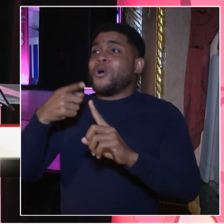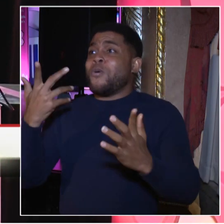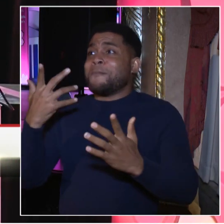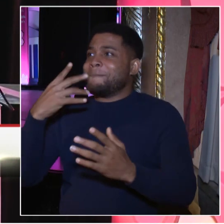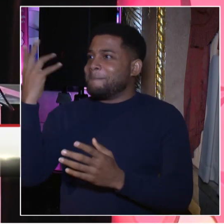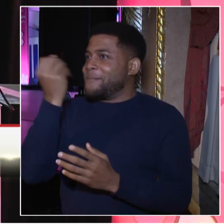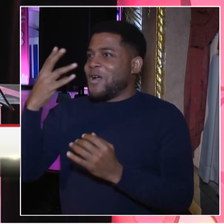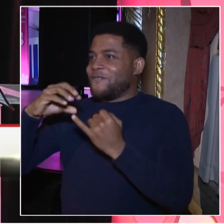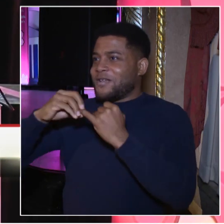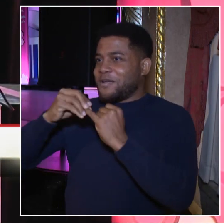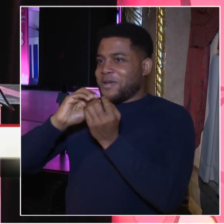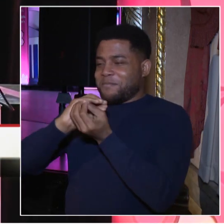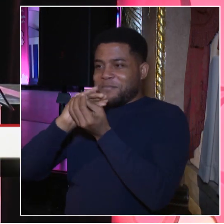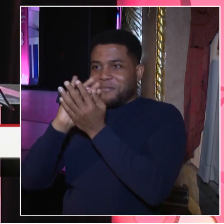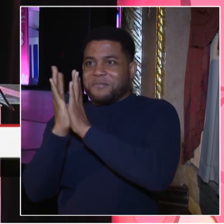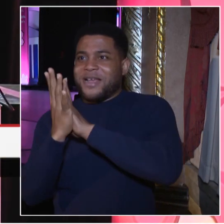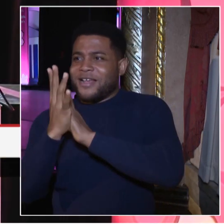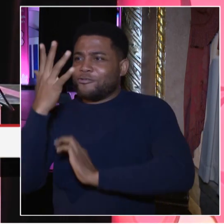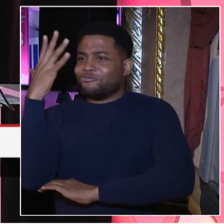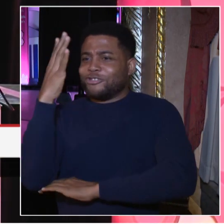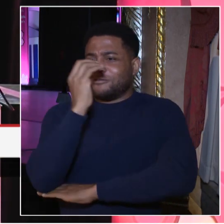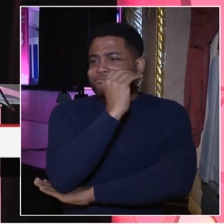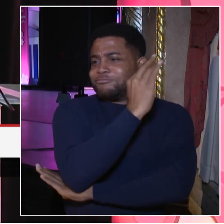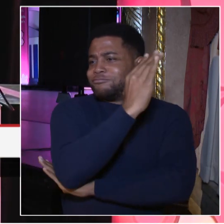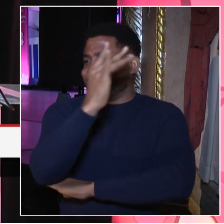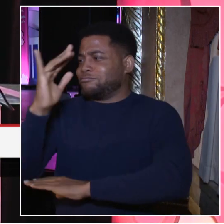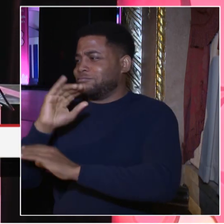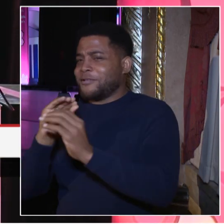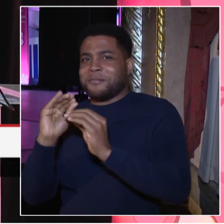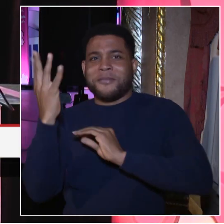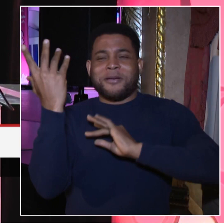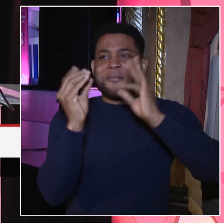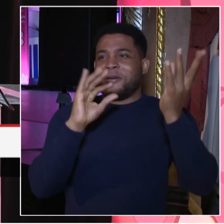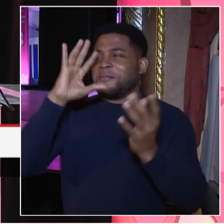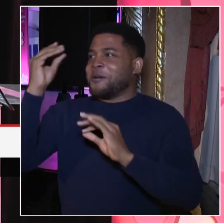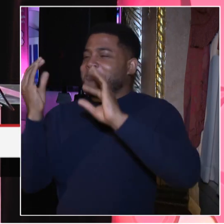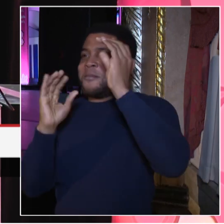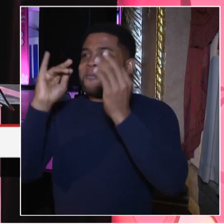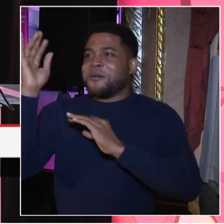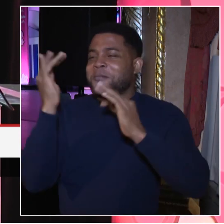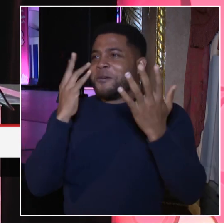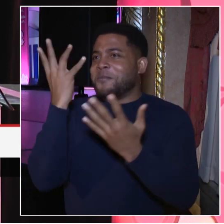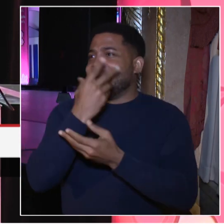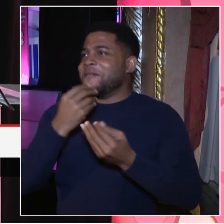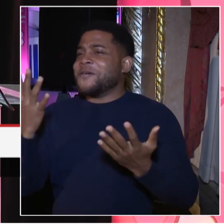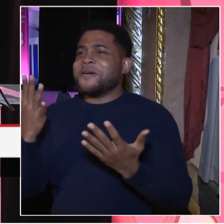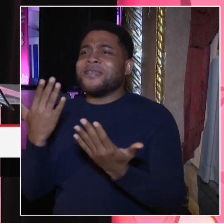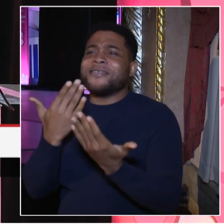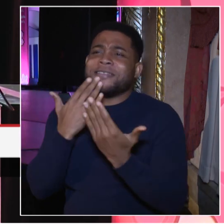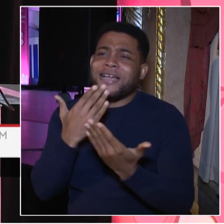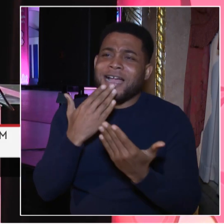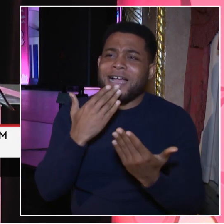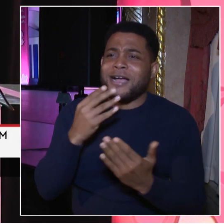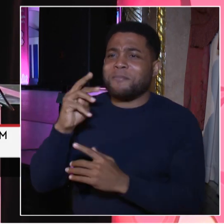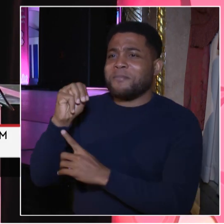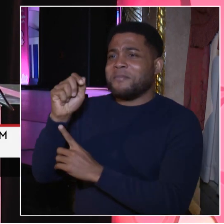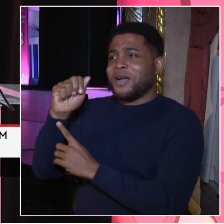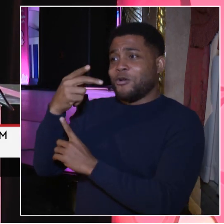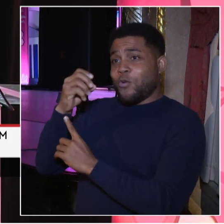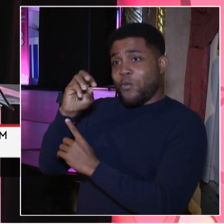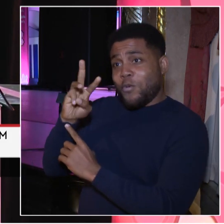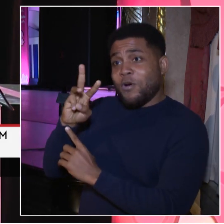blossoms. I want to thank Diana Mayhew and the National Cherry Blossom Festival team,